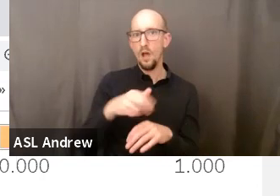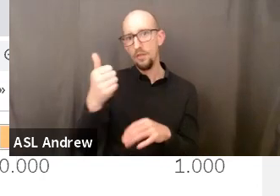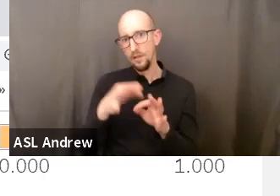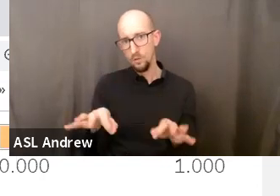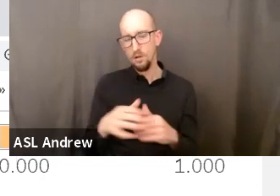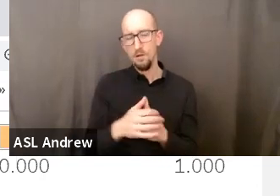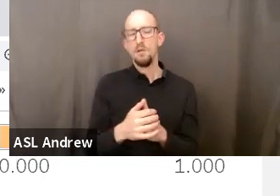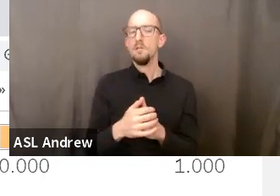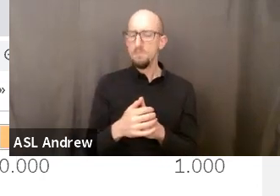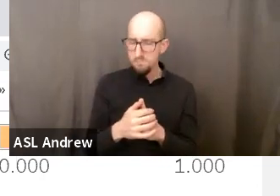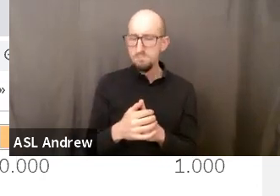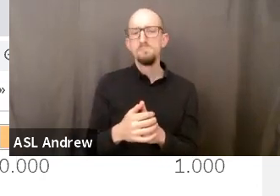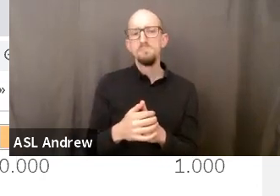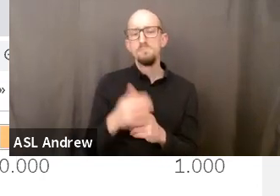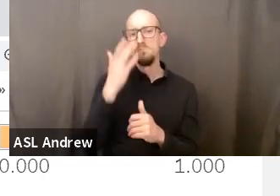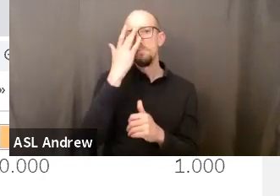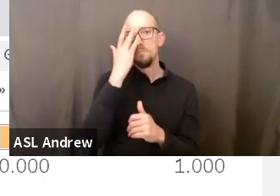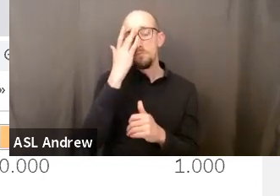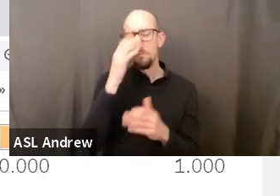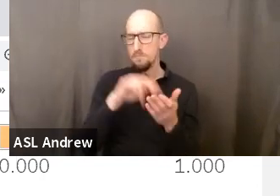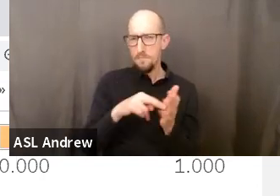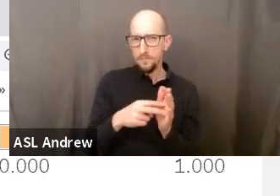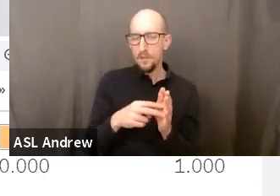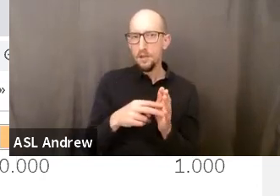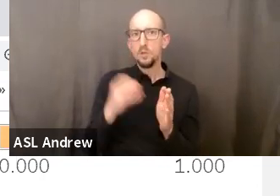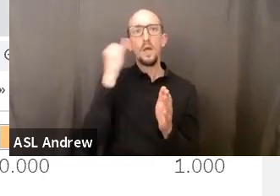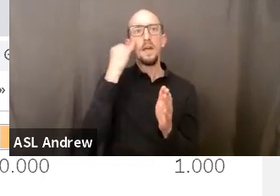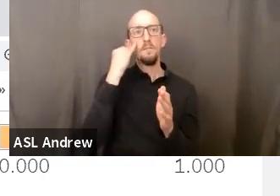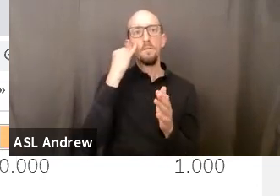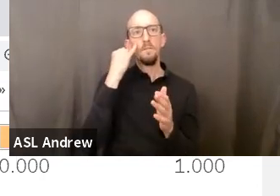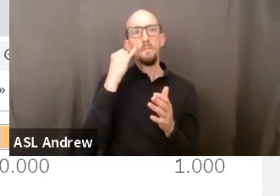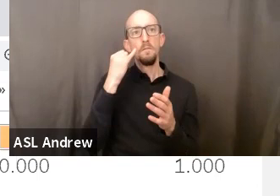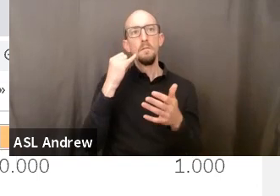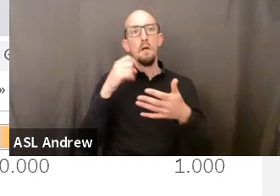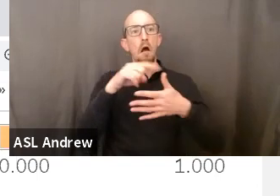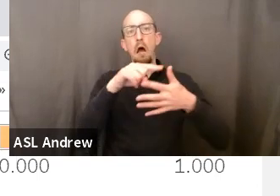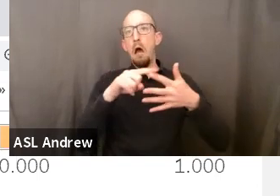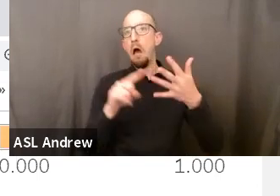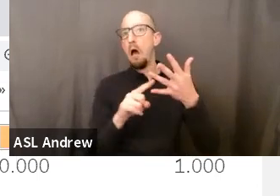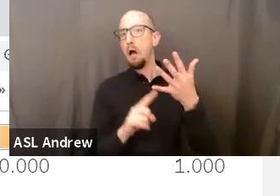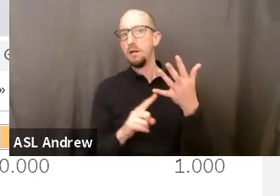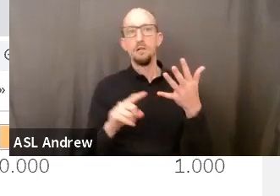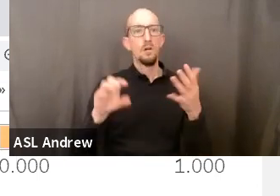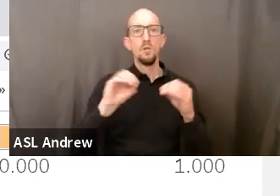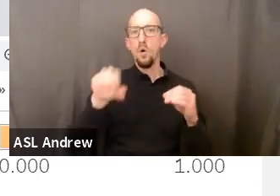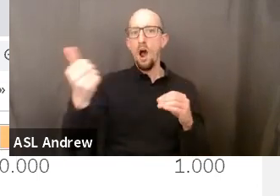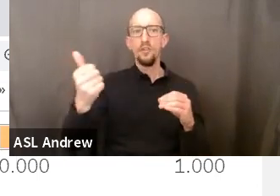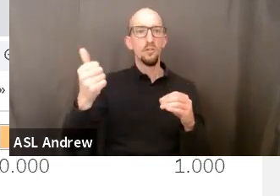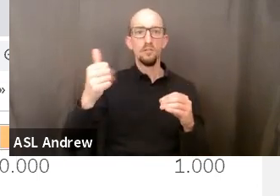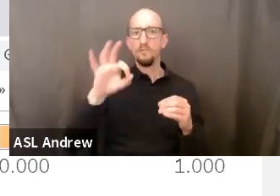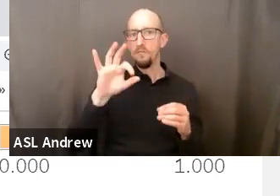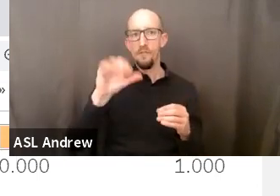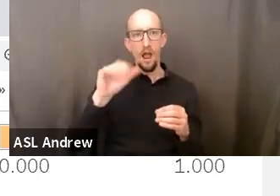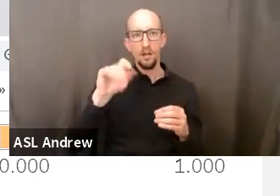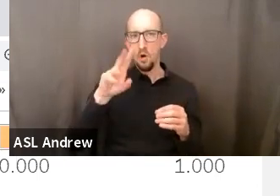is the likelihood, like if there were no other factors, that census tract would